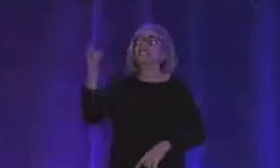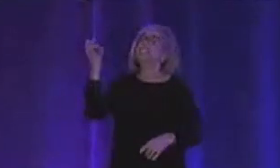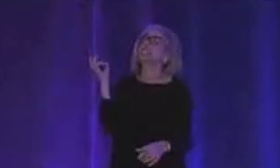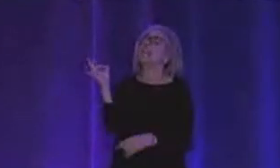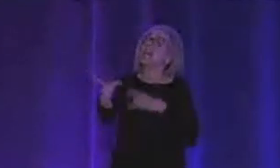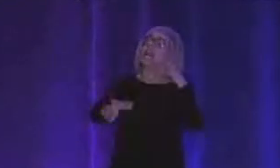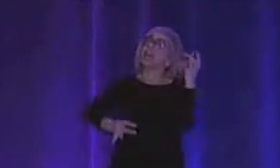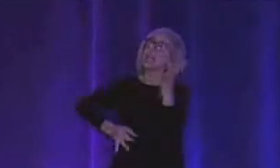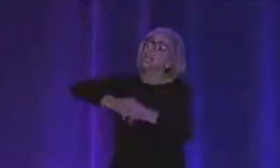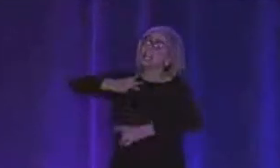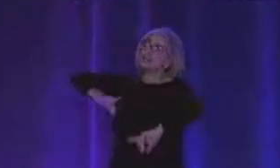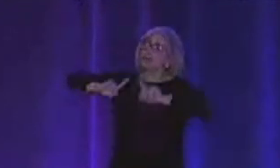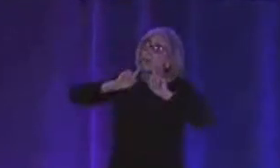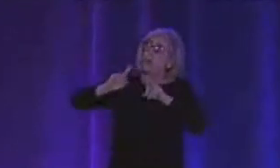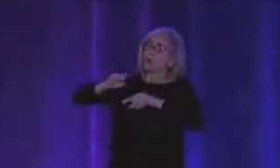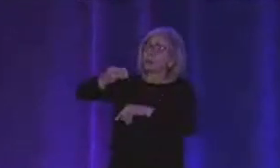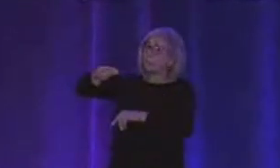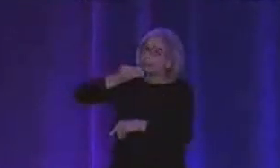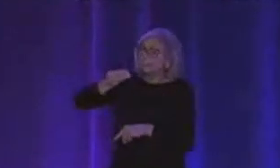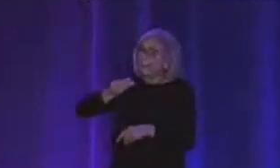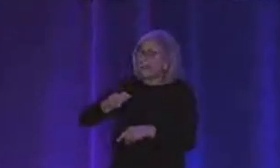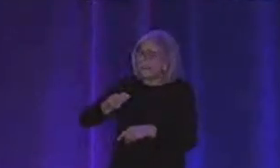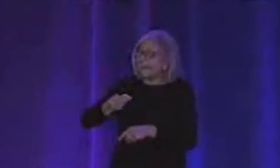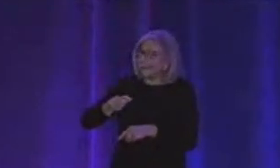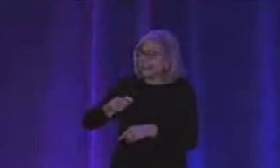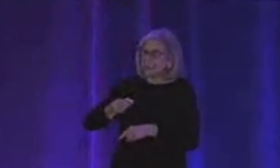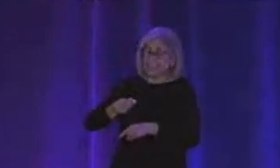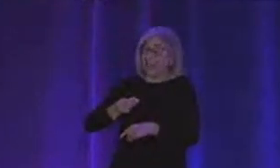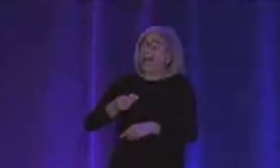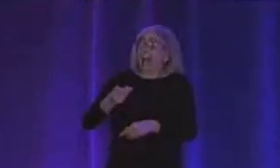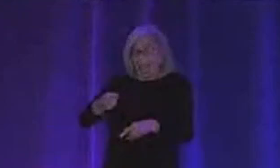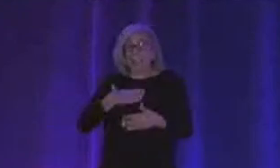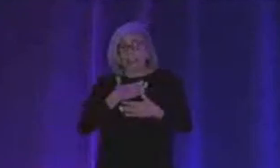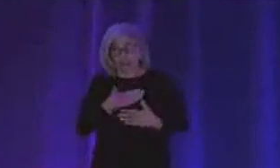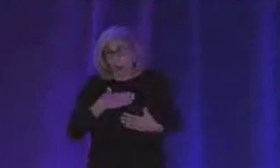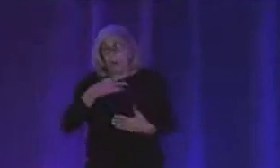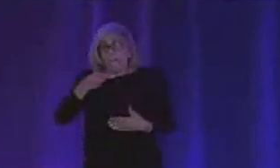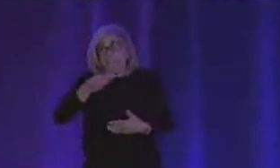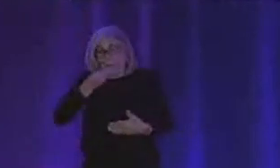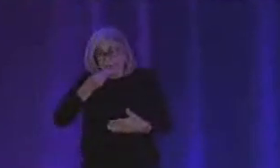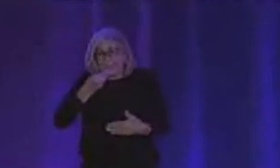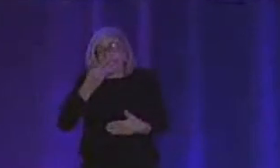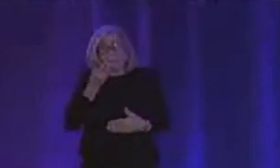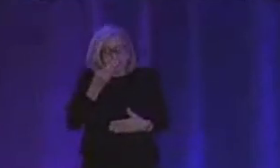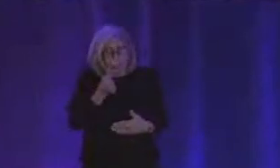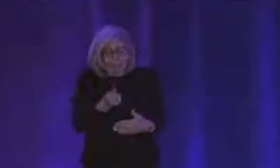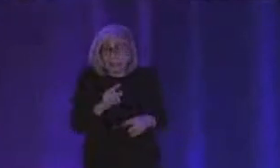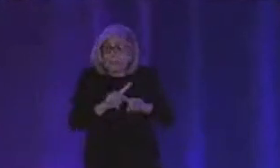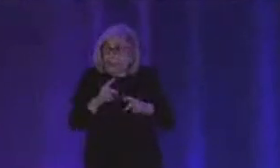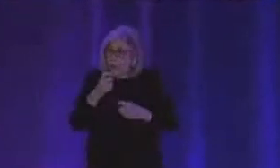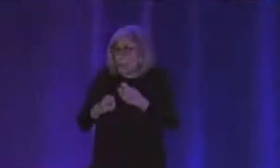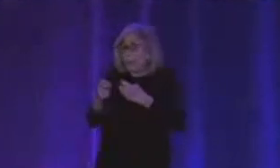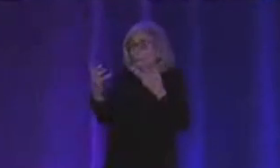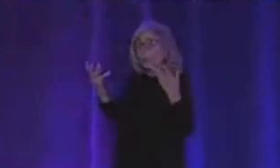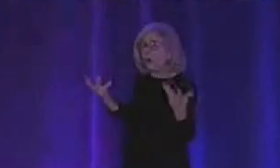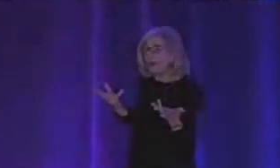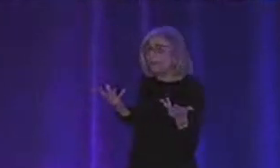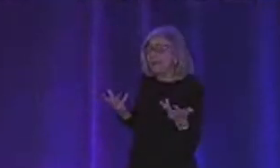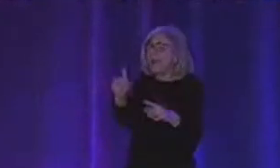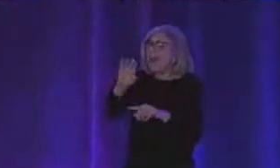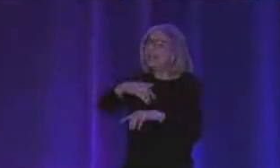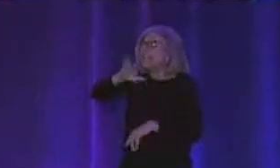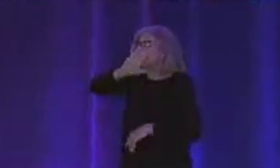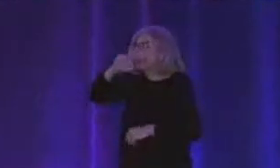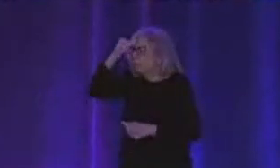hate ordering pizza. And it's not because I don't like pizza. No, pizza is delicious. The problem is I can